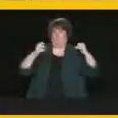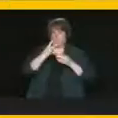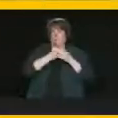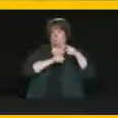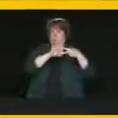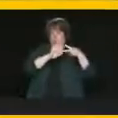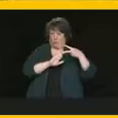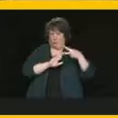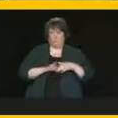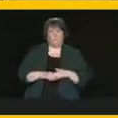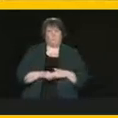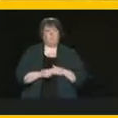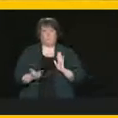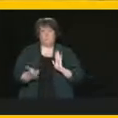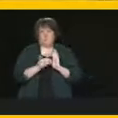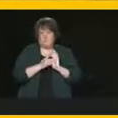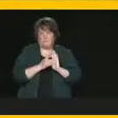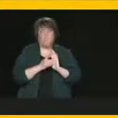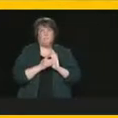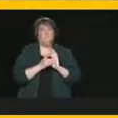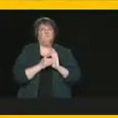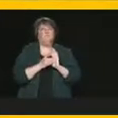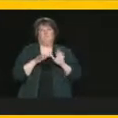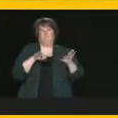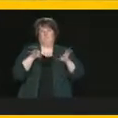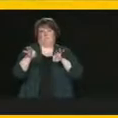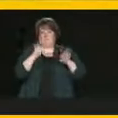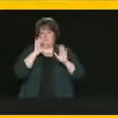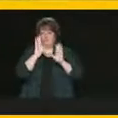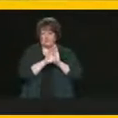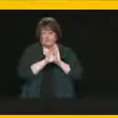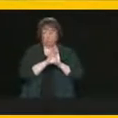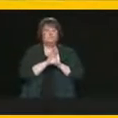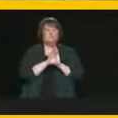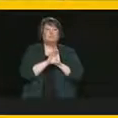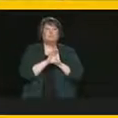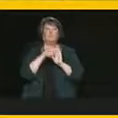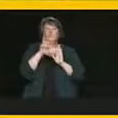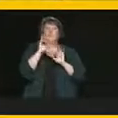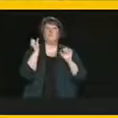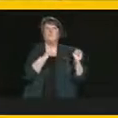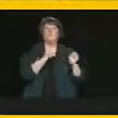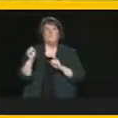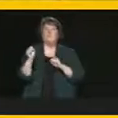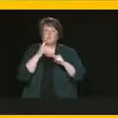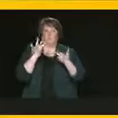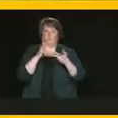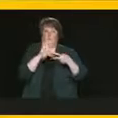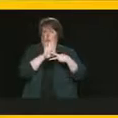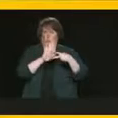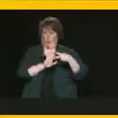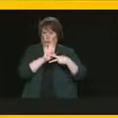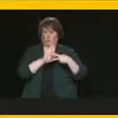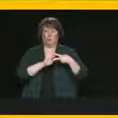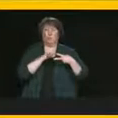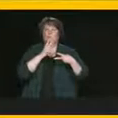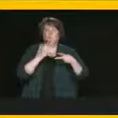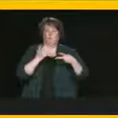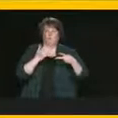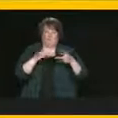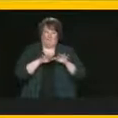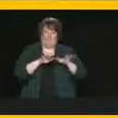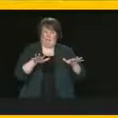Slide 3. We remind you that our strategy is twofold: to control the epidemic by reducing transmission through public